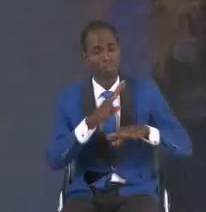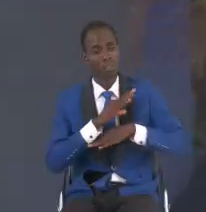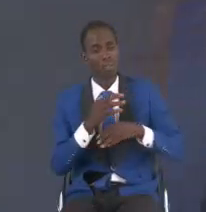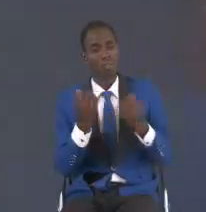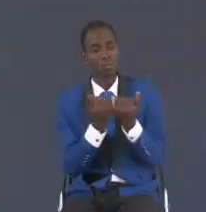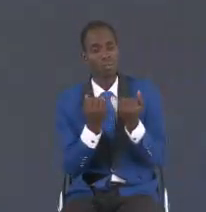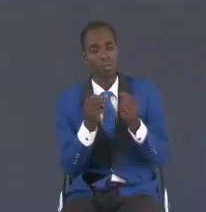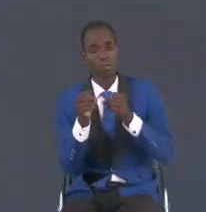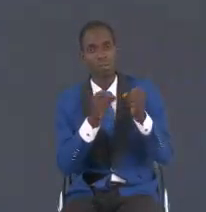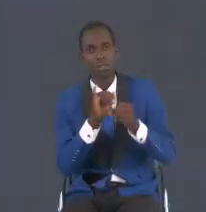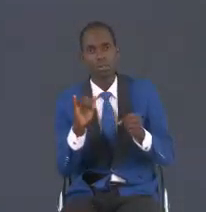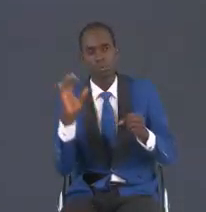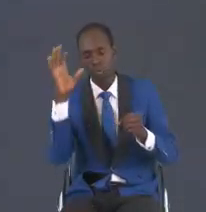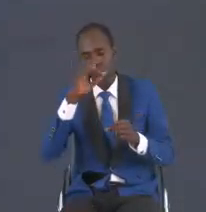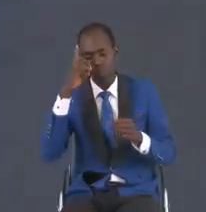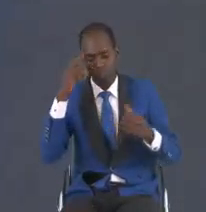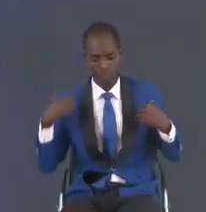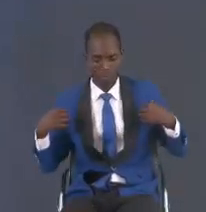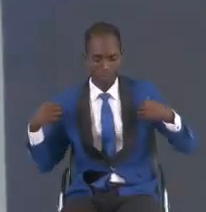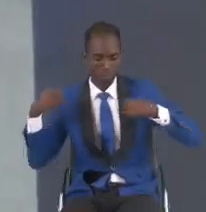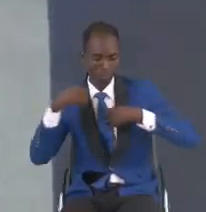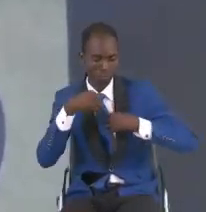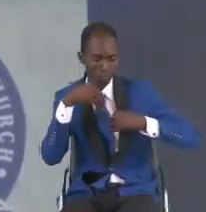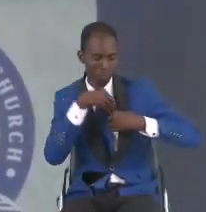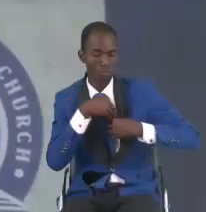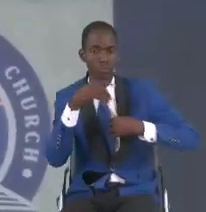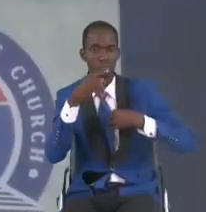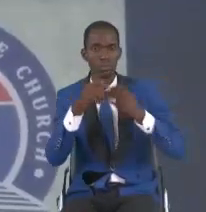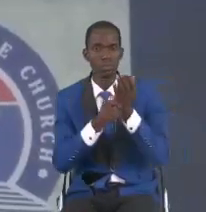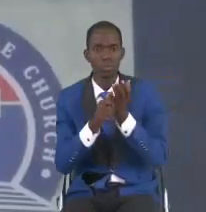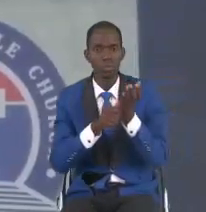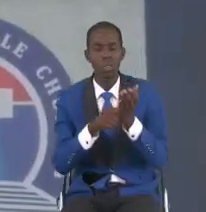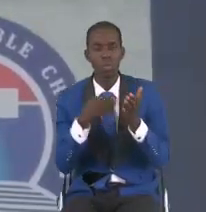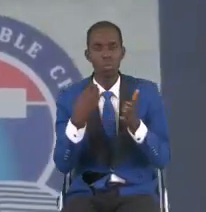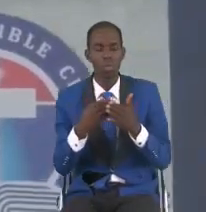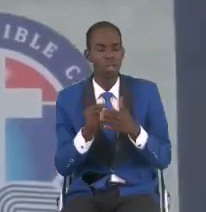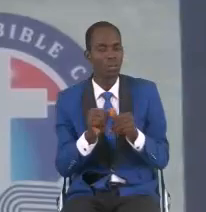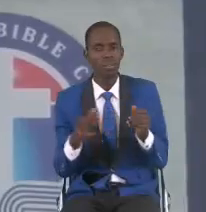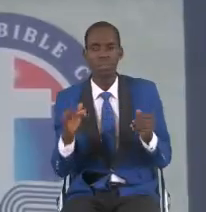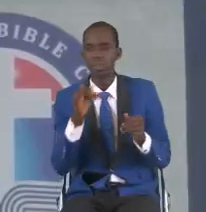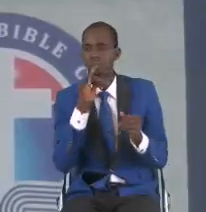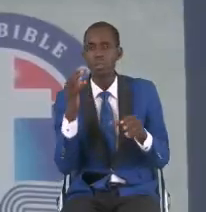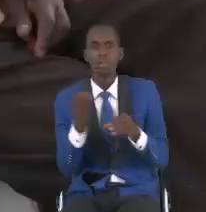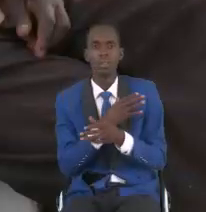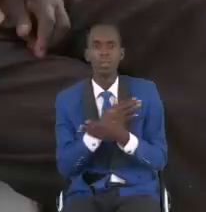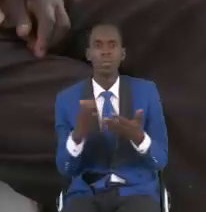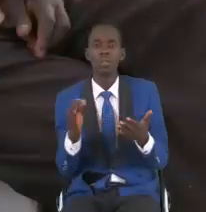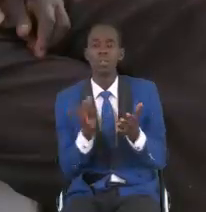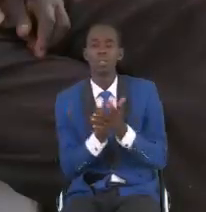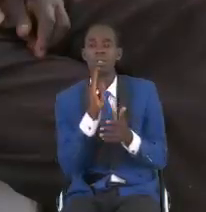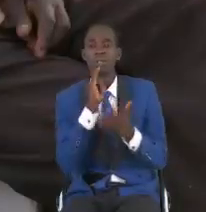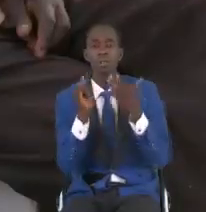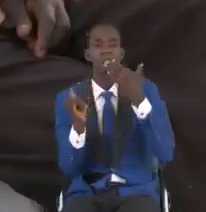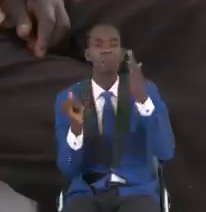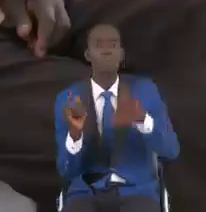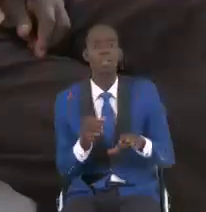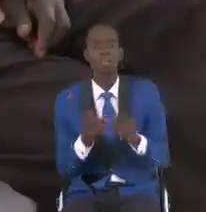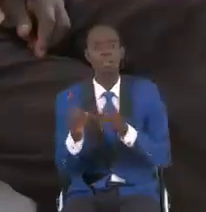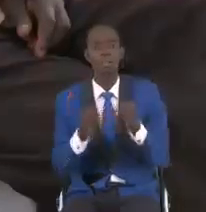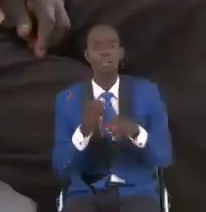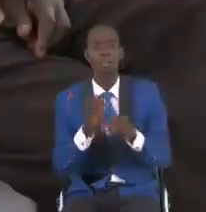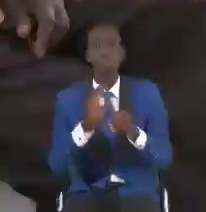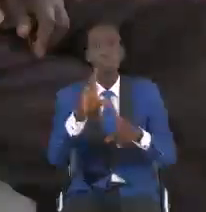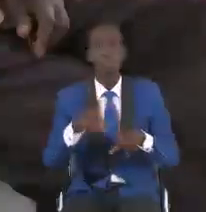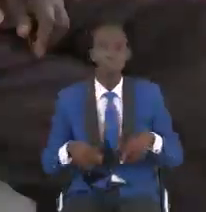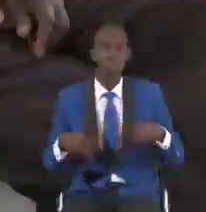the coat. The coat is gone. The ticket is gone, the money is gone, everything is gone. That's a bad fight. In your life, you look